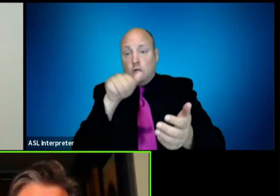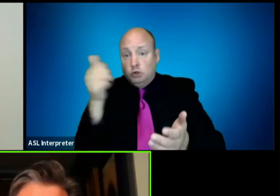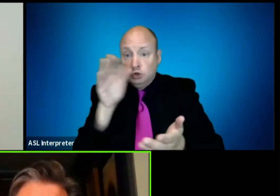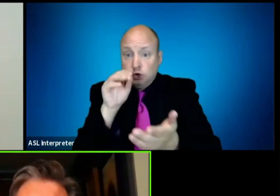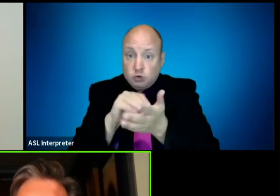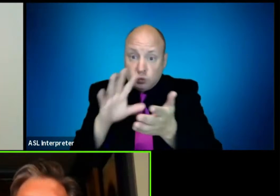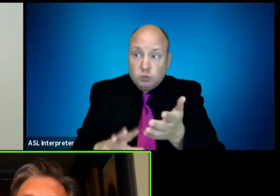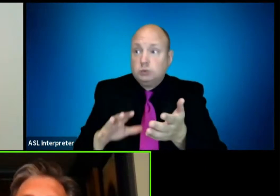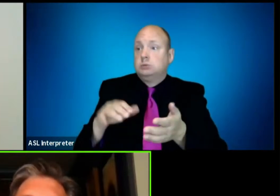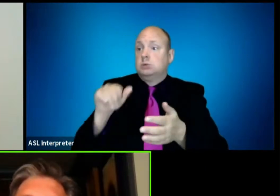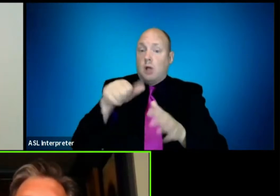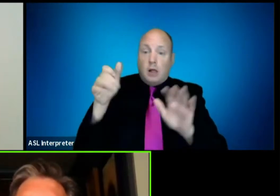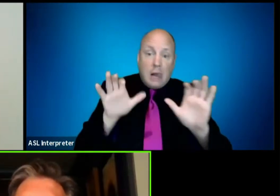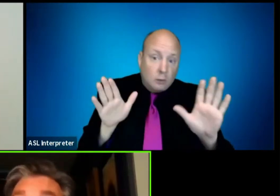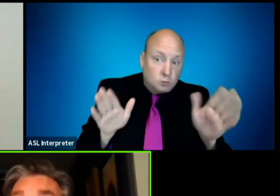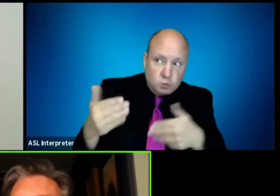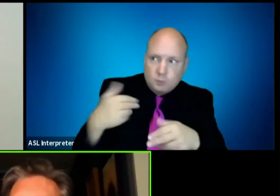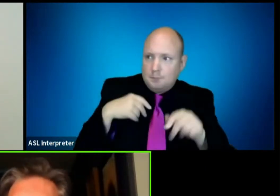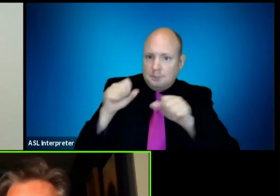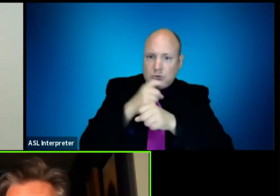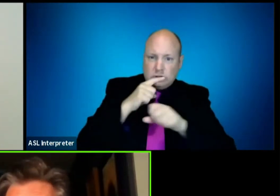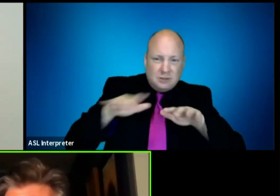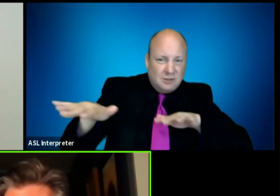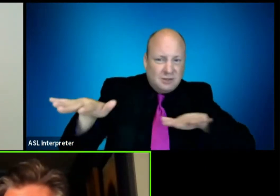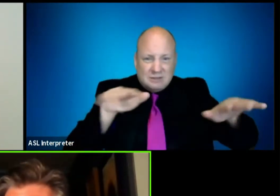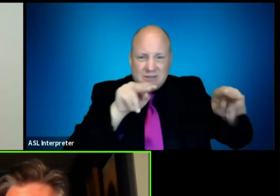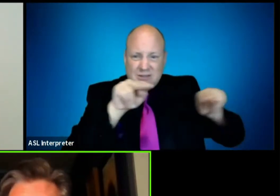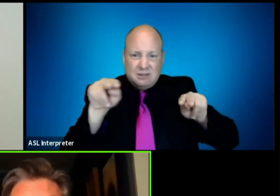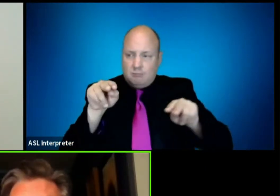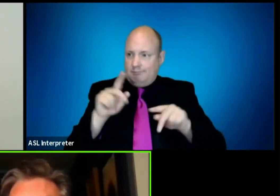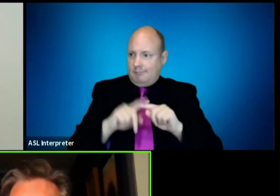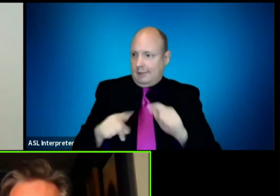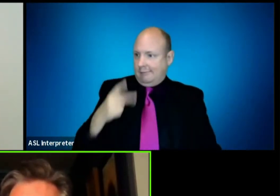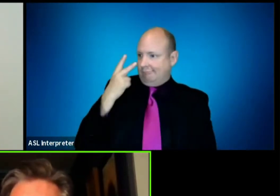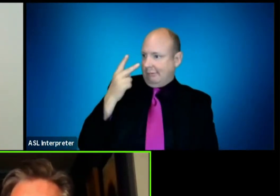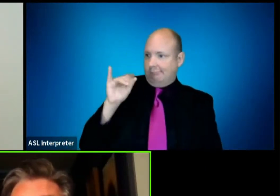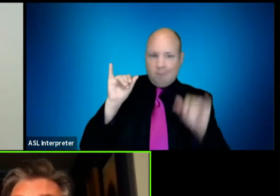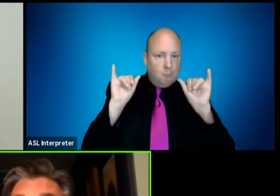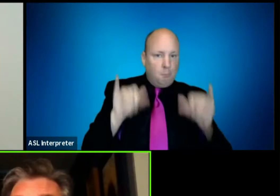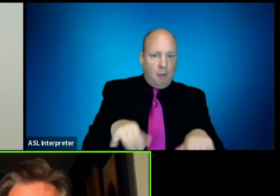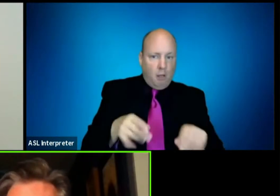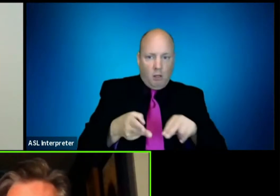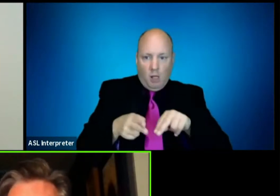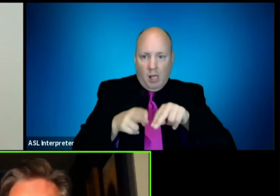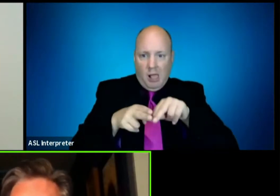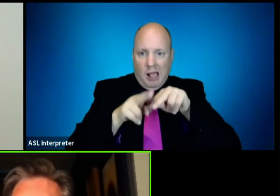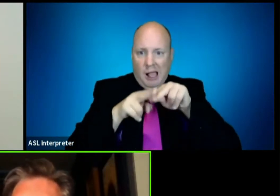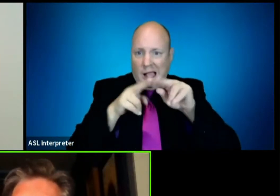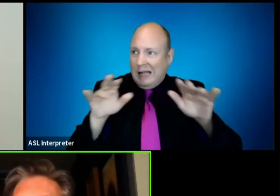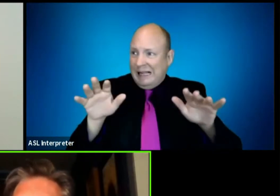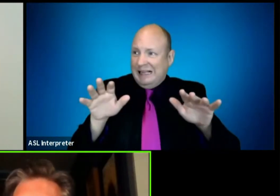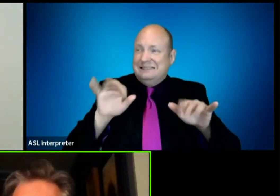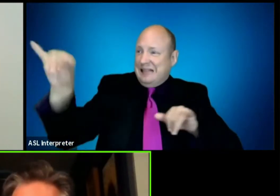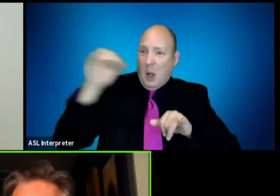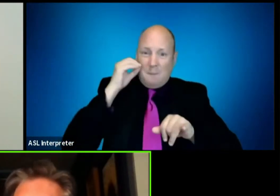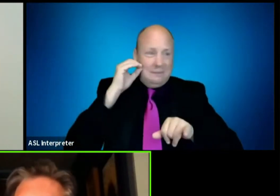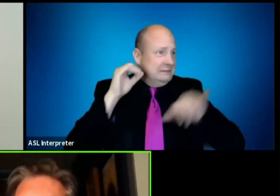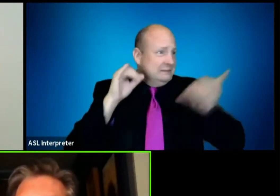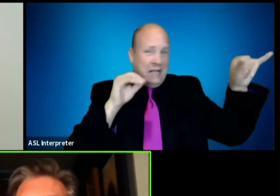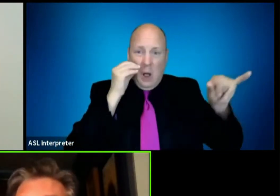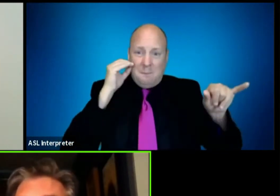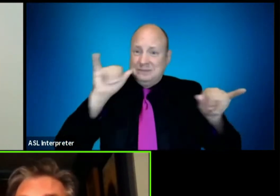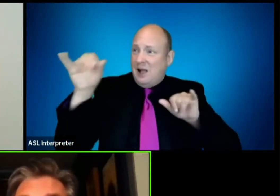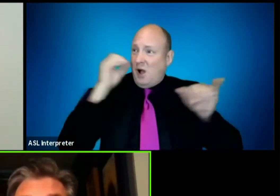potentially go up and more people are being recommended to stay home and will need to receive some distance learning to continue their